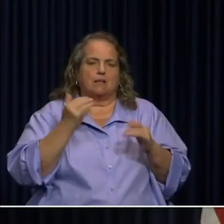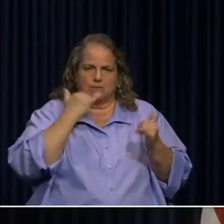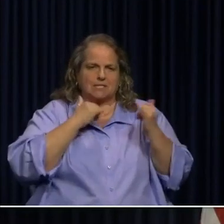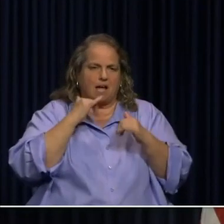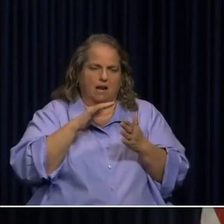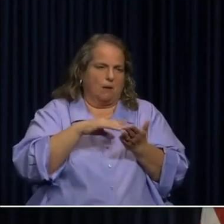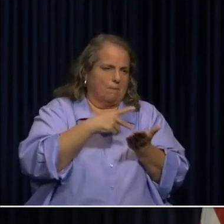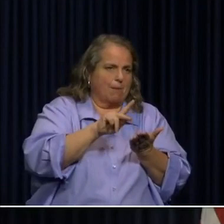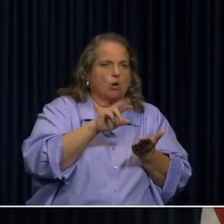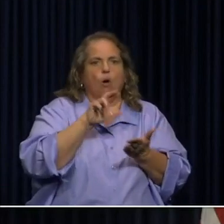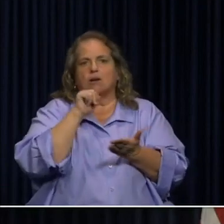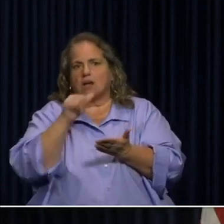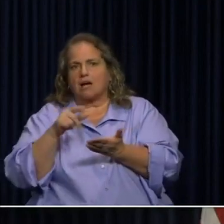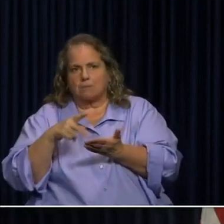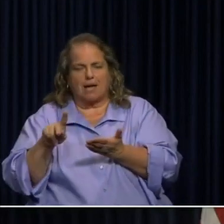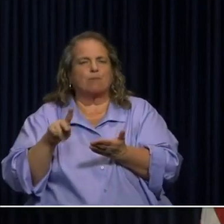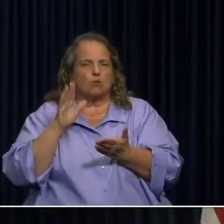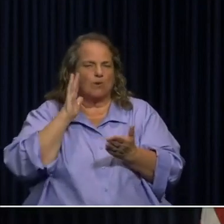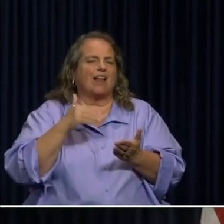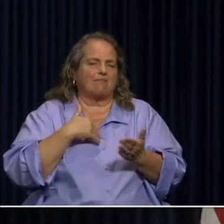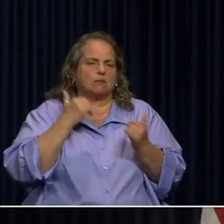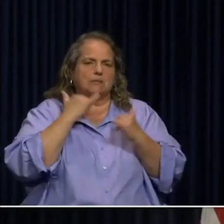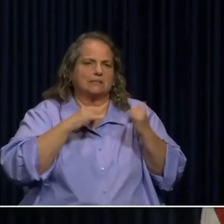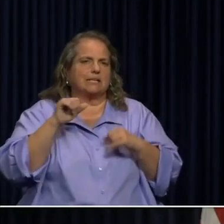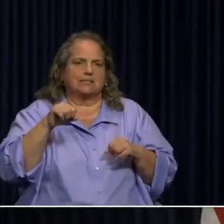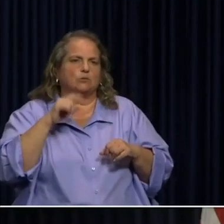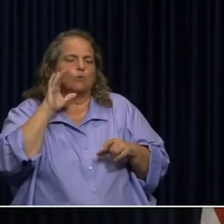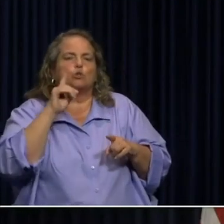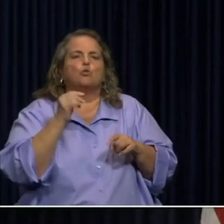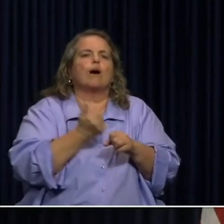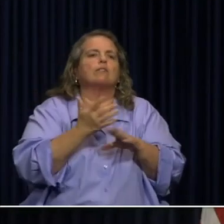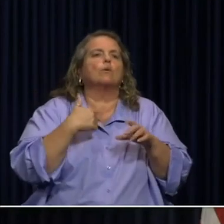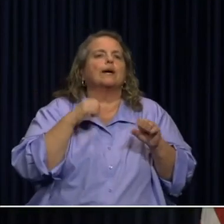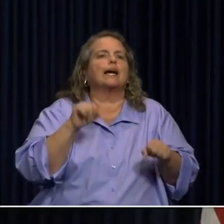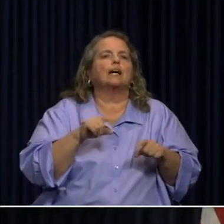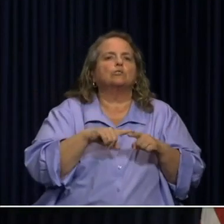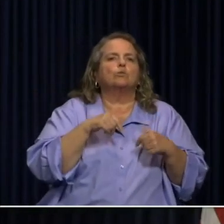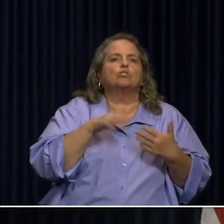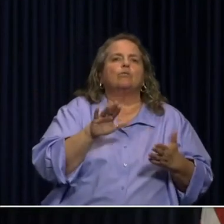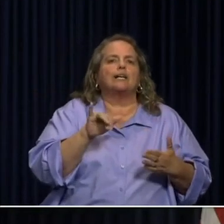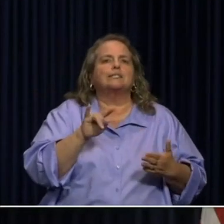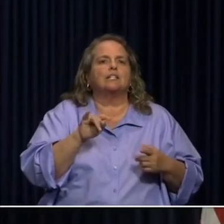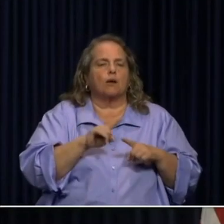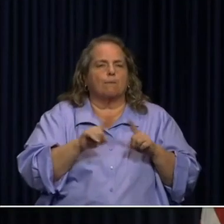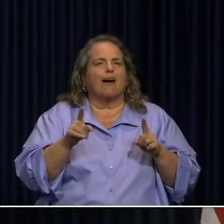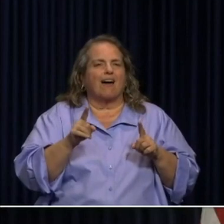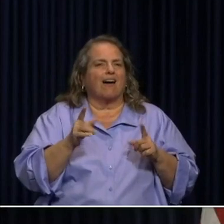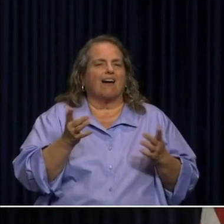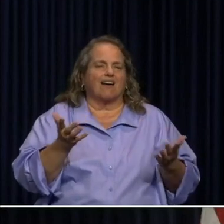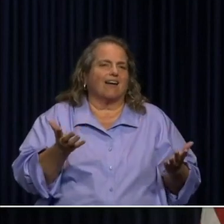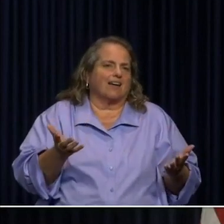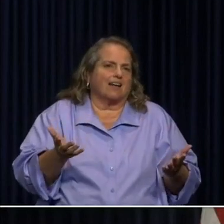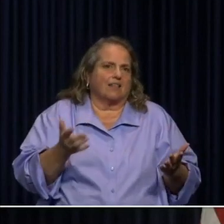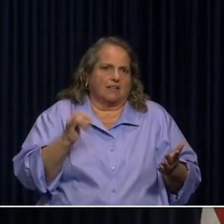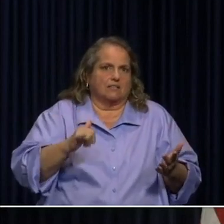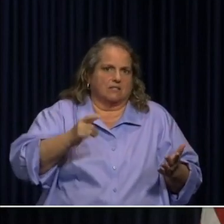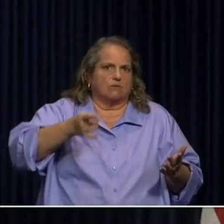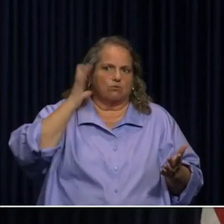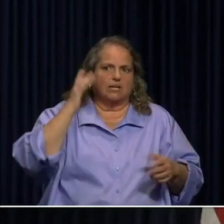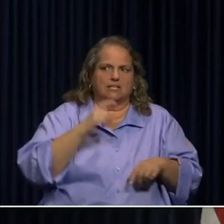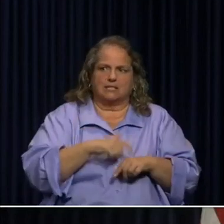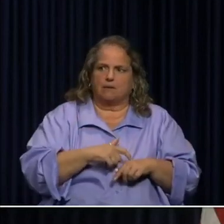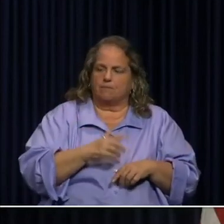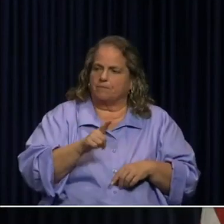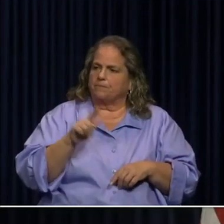of payment or non-payment. There are going to be, and we'll do everything we can to address them. But these are unprecedented times. Phil?